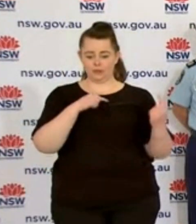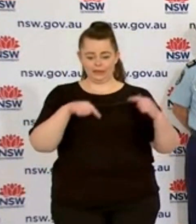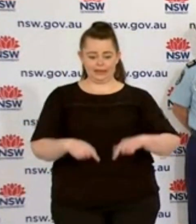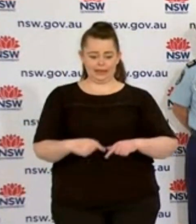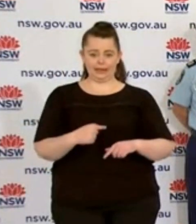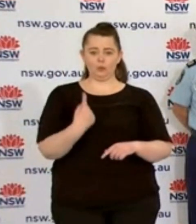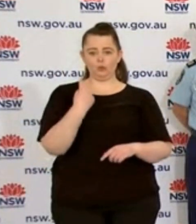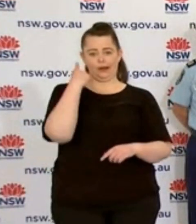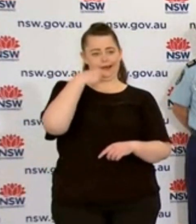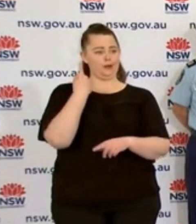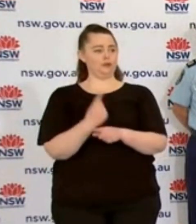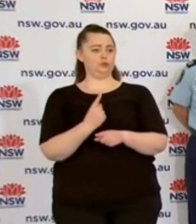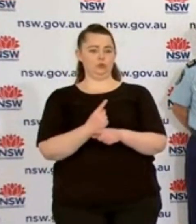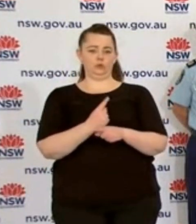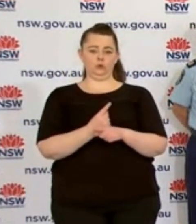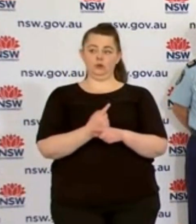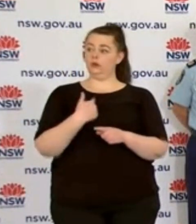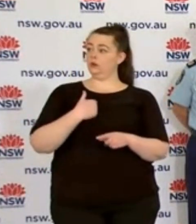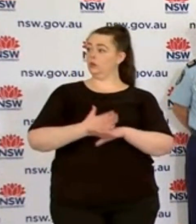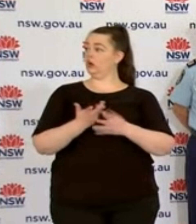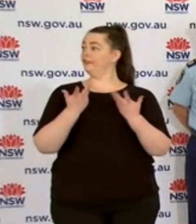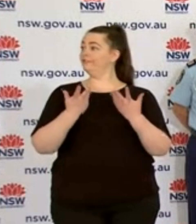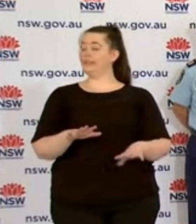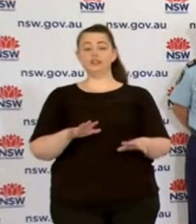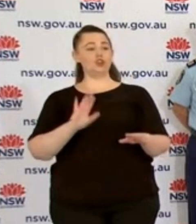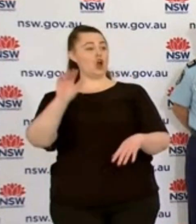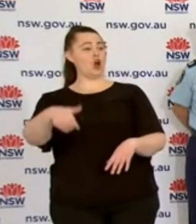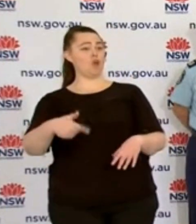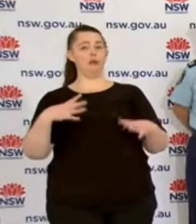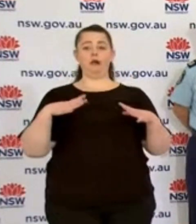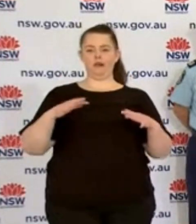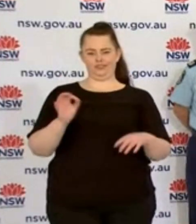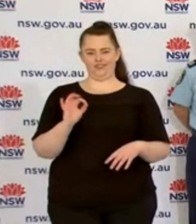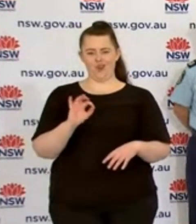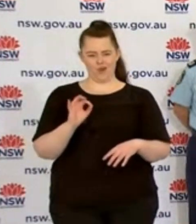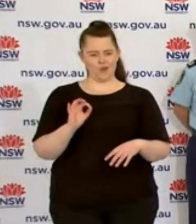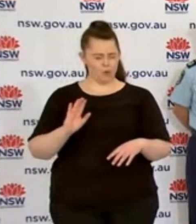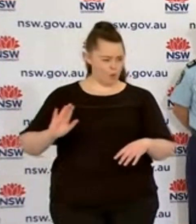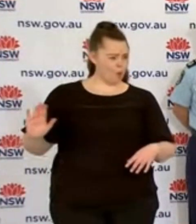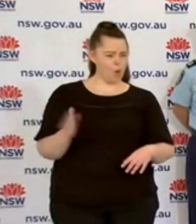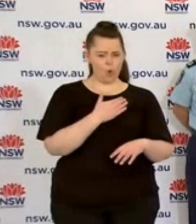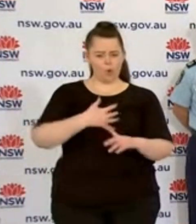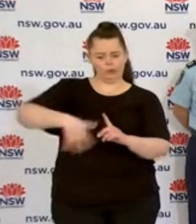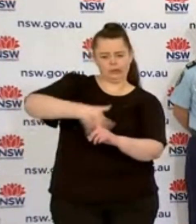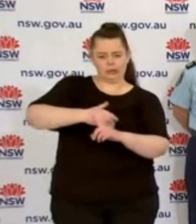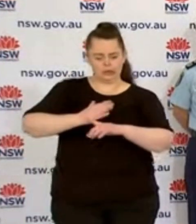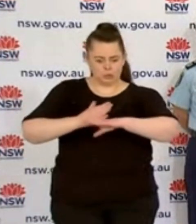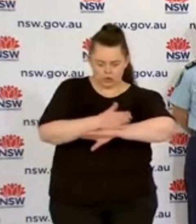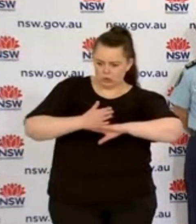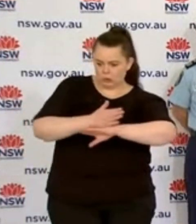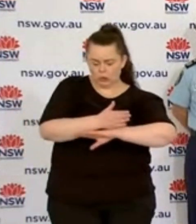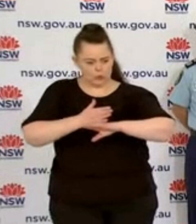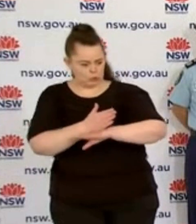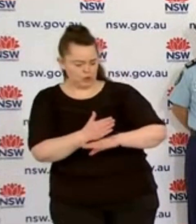concentrated work going on to specific communities, through specific leaders, through every avenue that we have to get those